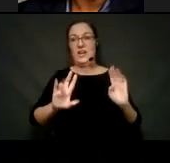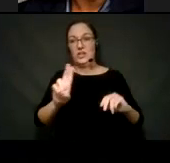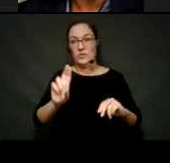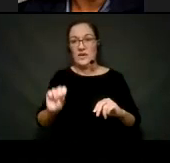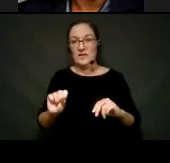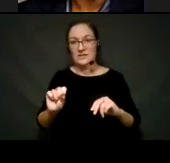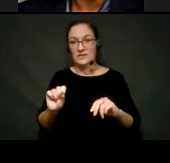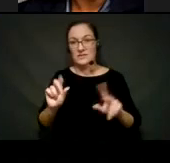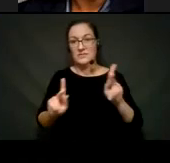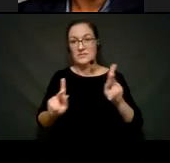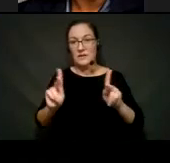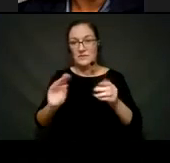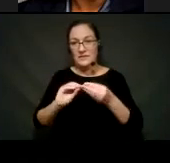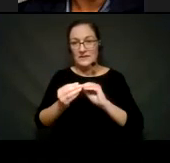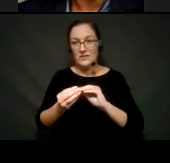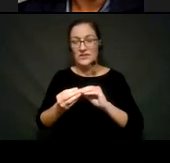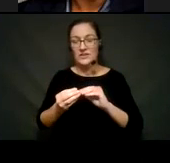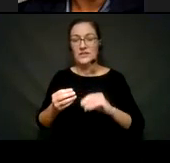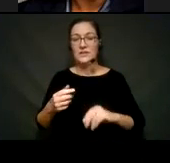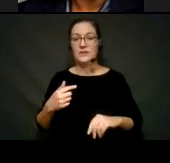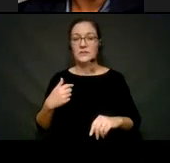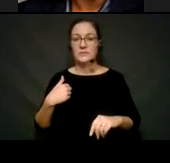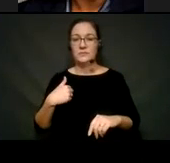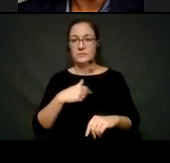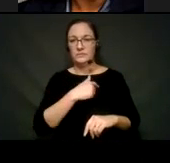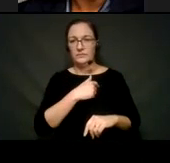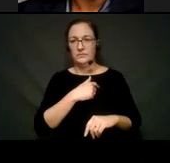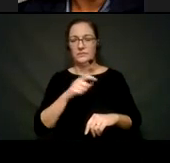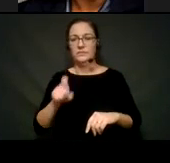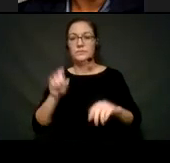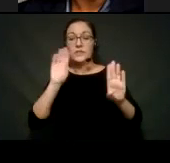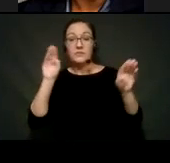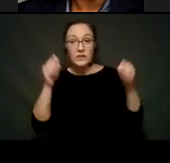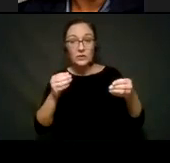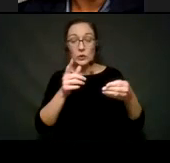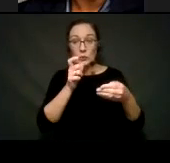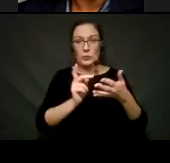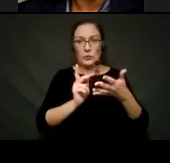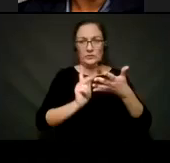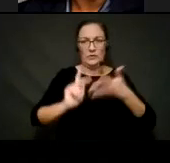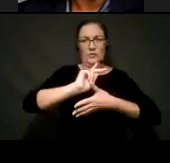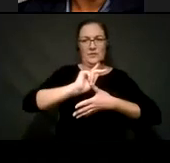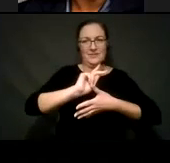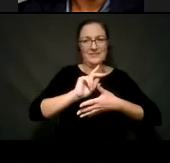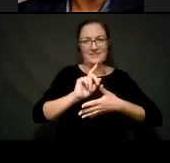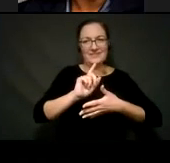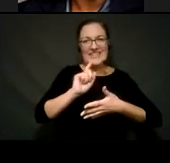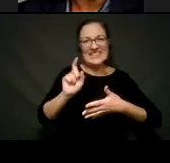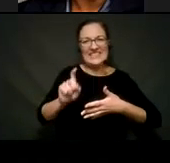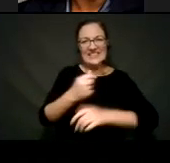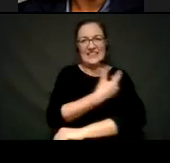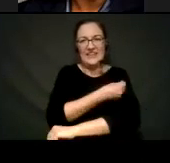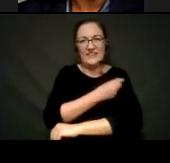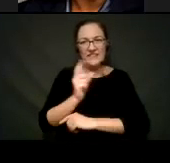And we need to ensure that that is going to those that need it first, to ensure